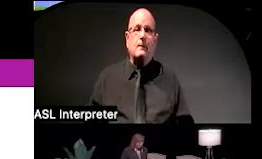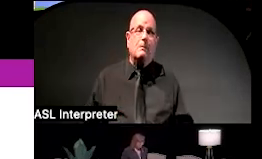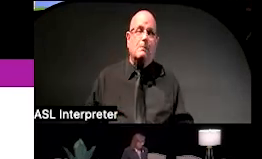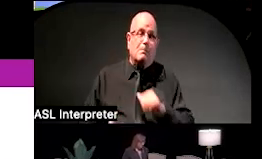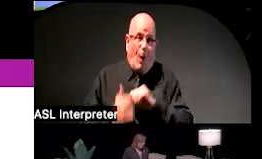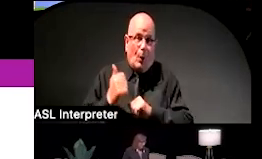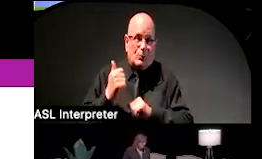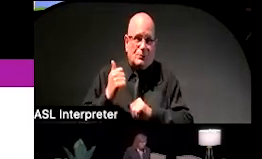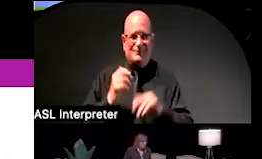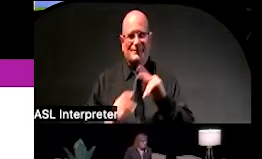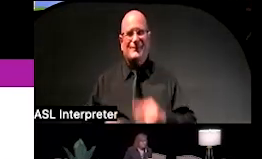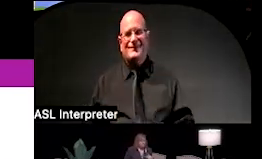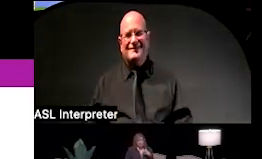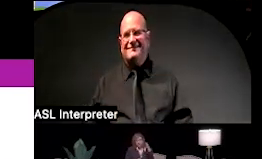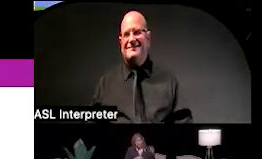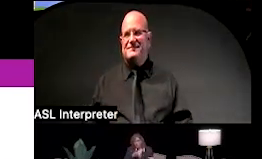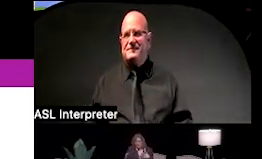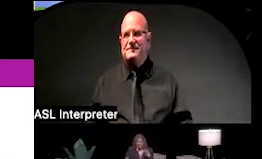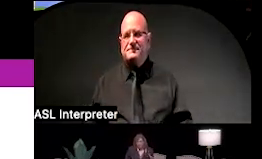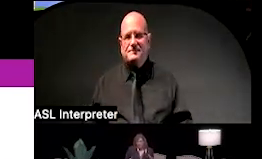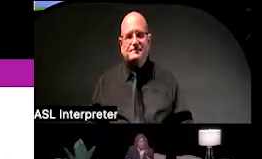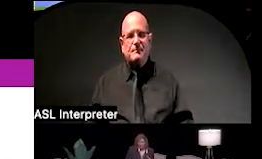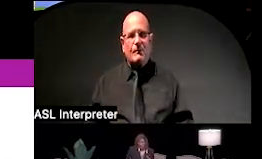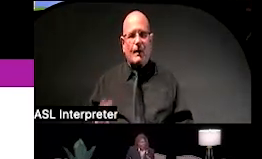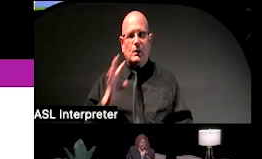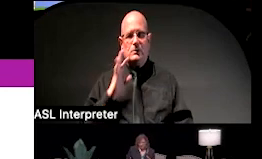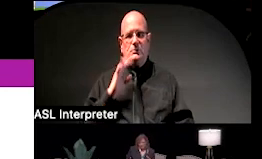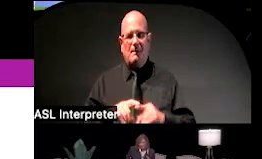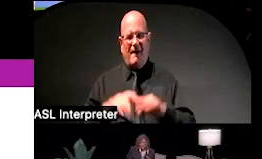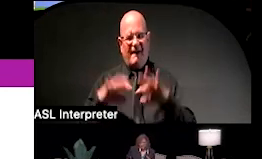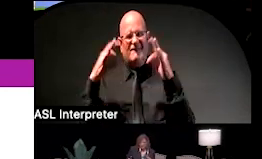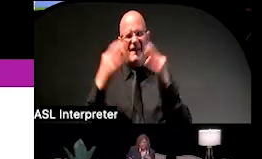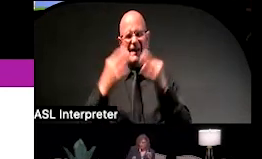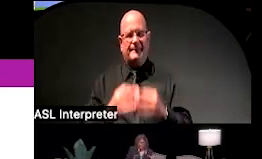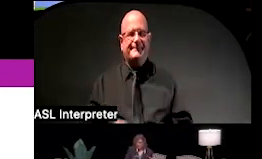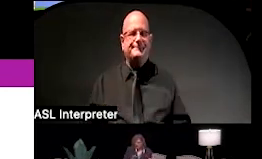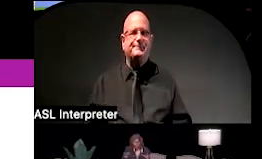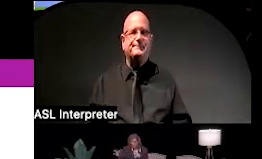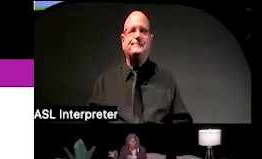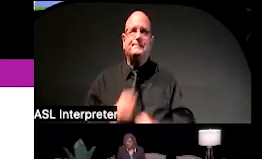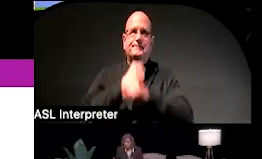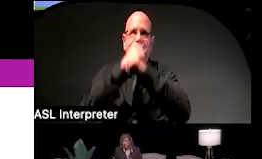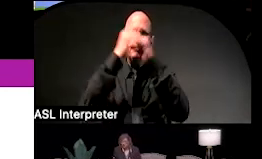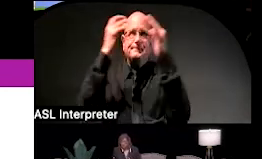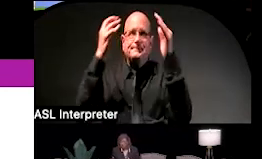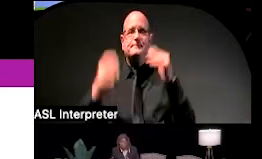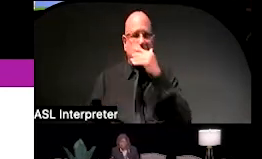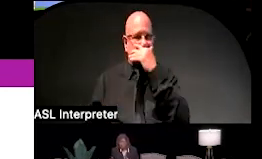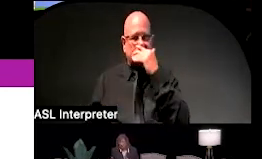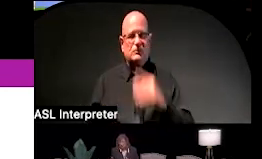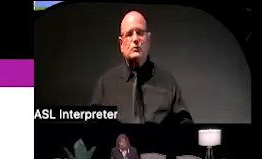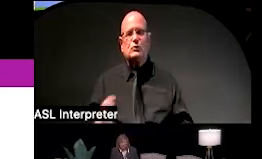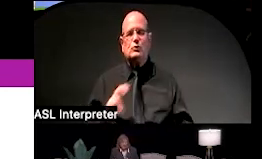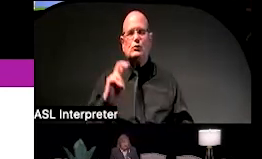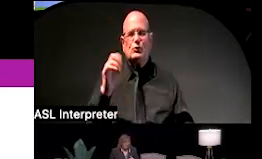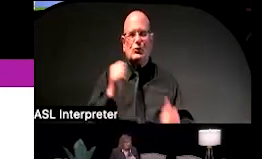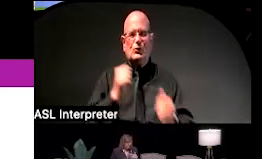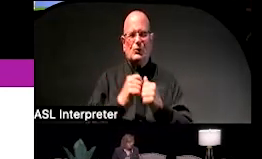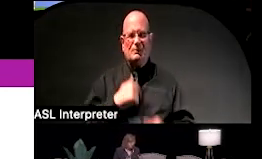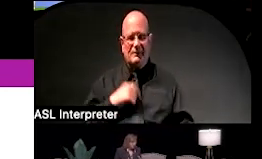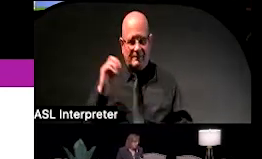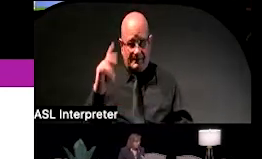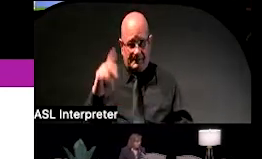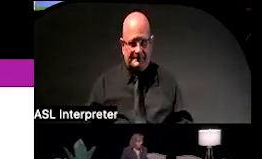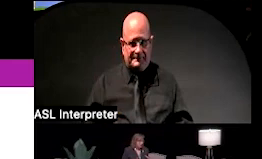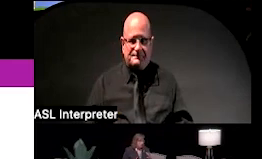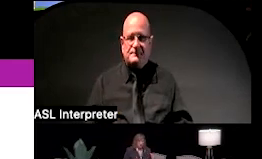people. So I'm going to talk about a family, okay? So you're going to go through a journey with me today. I'm going to